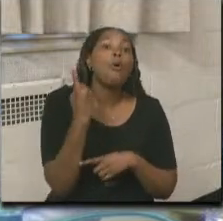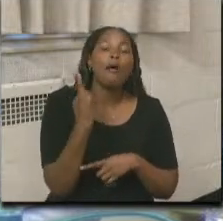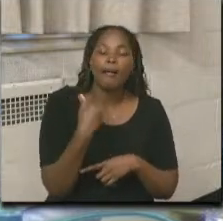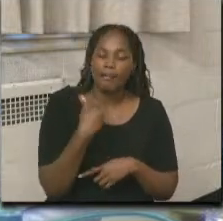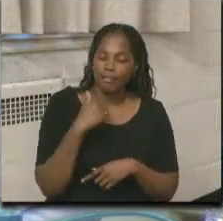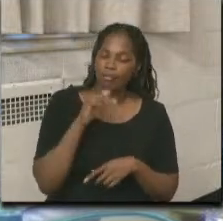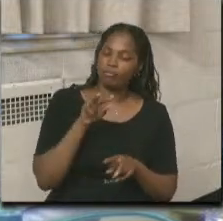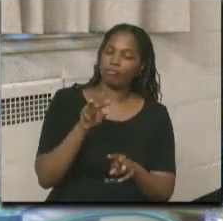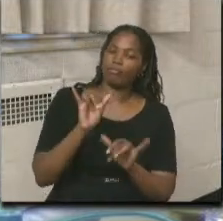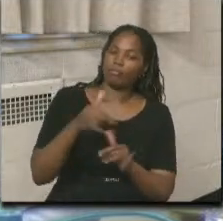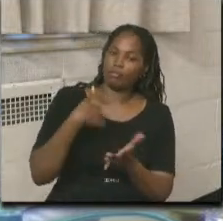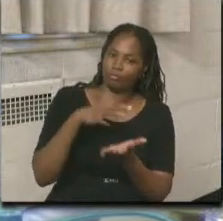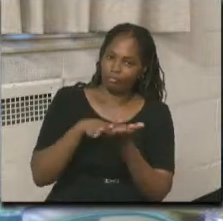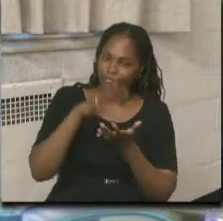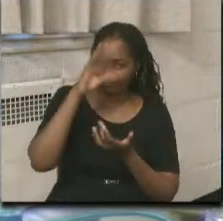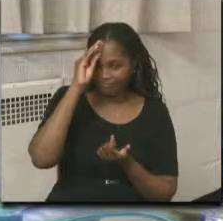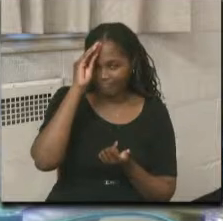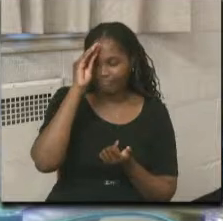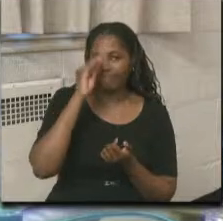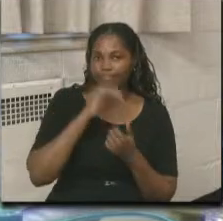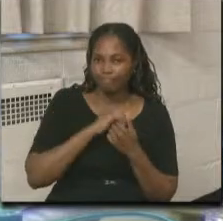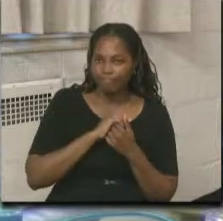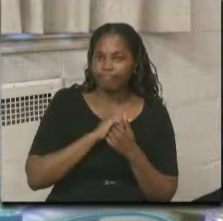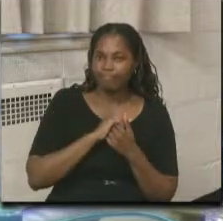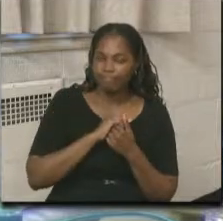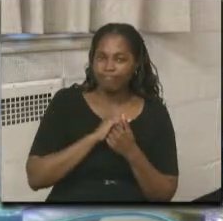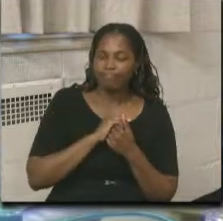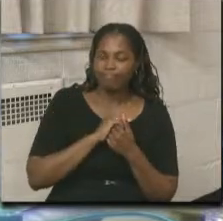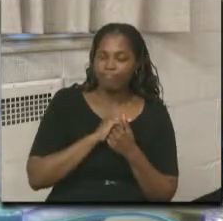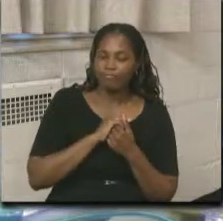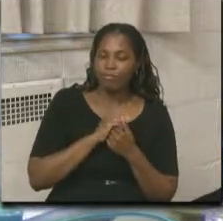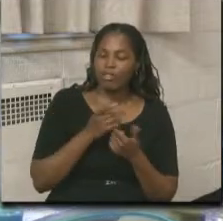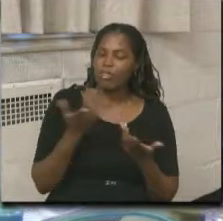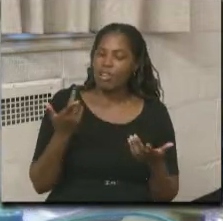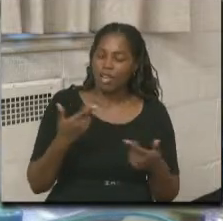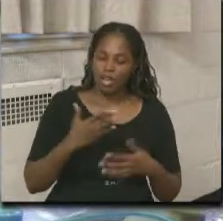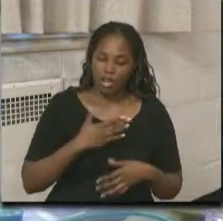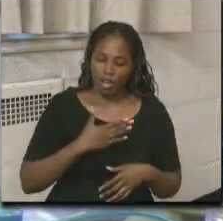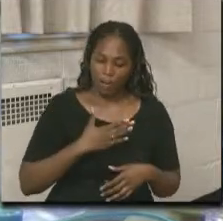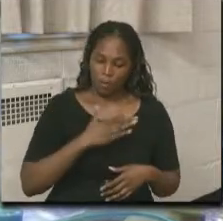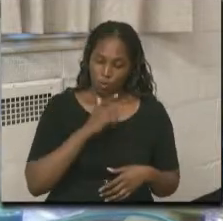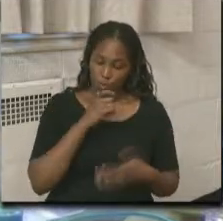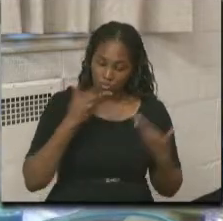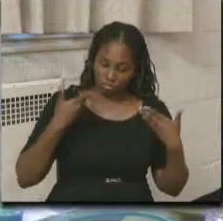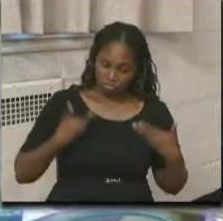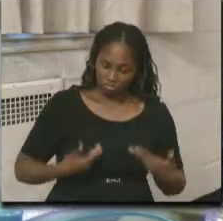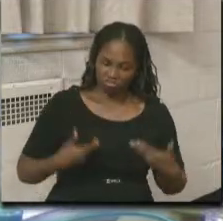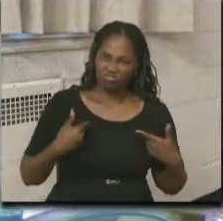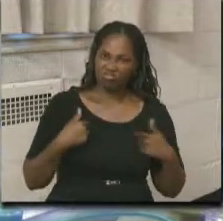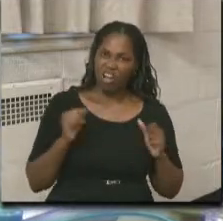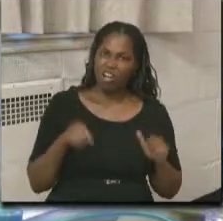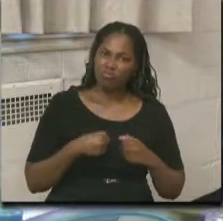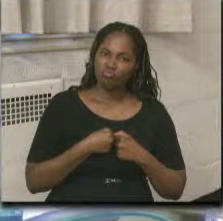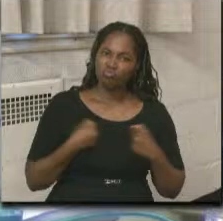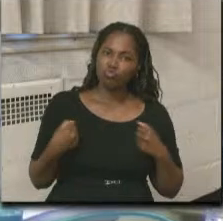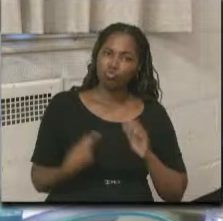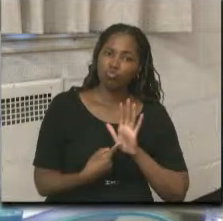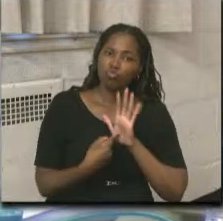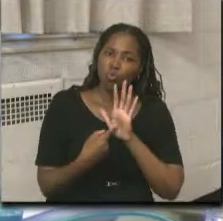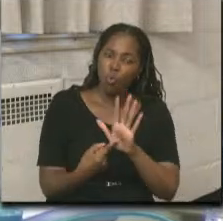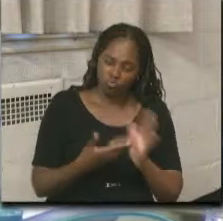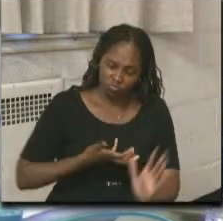learned from you is the freedom in being who I am and my authenticity. I believe that you show